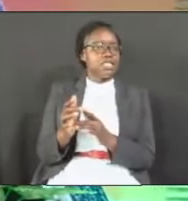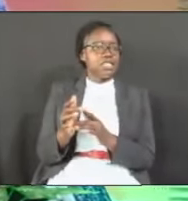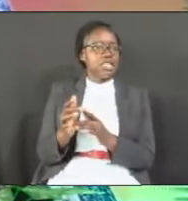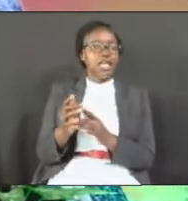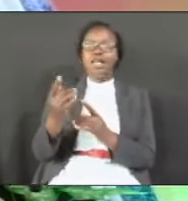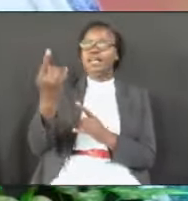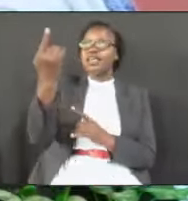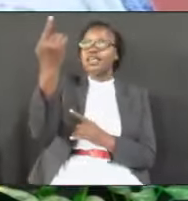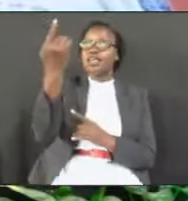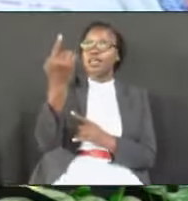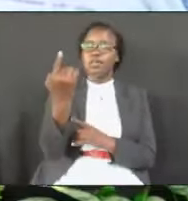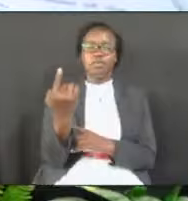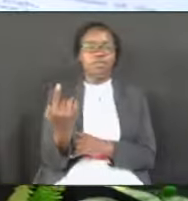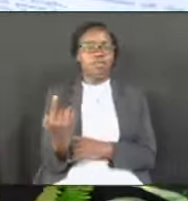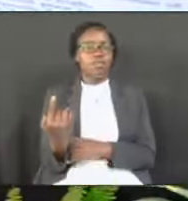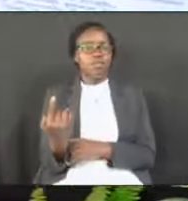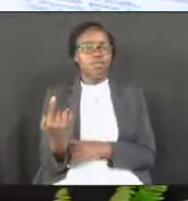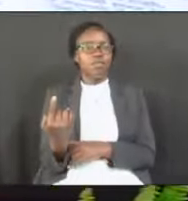came to Hagar.